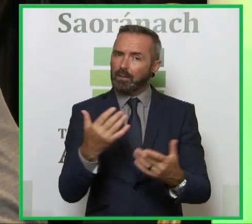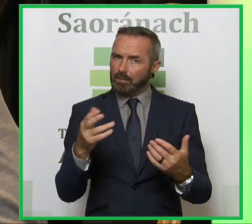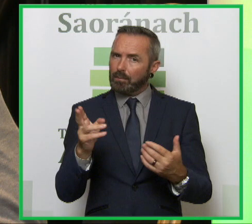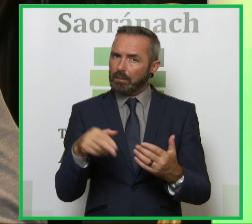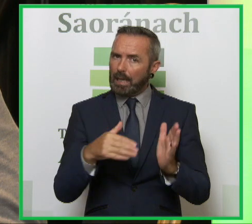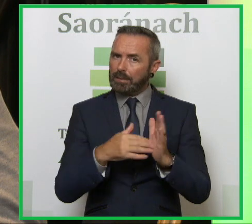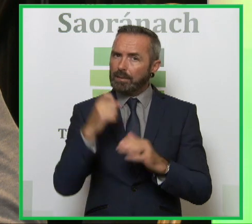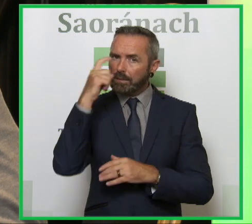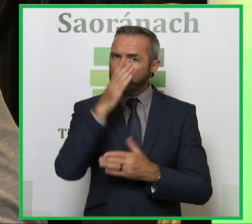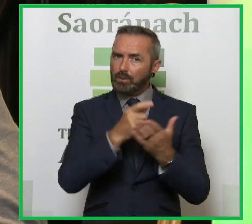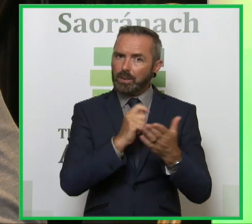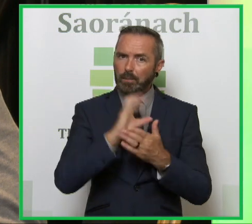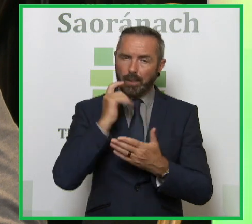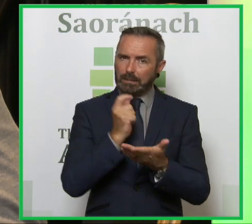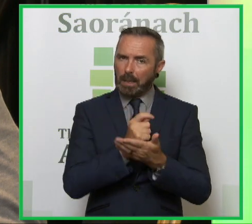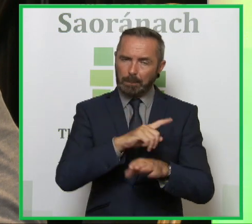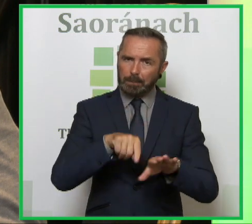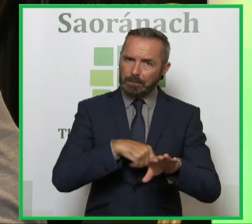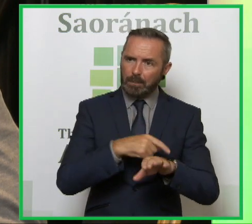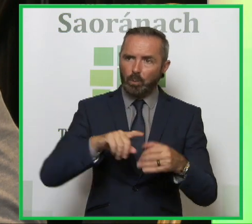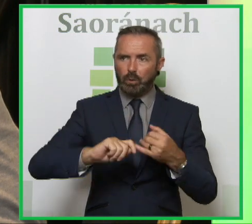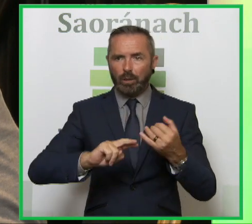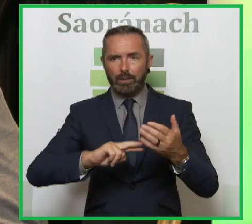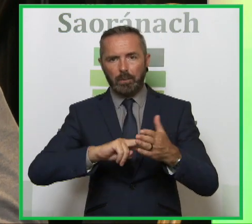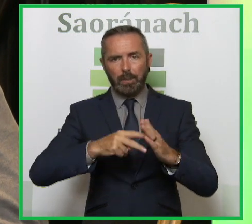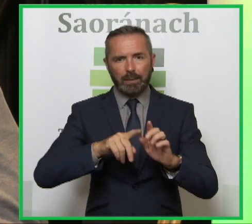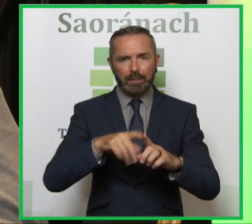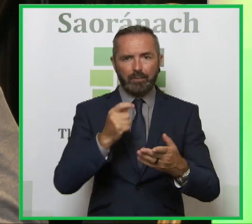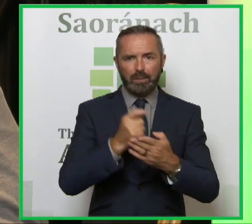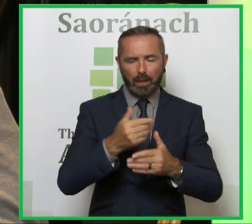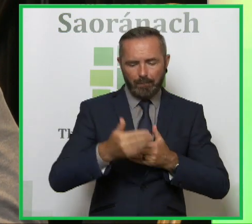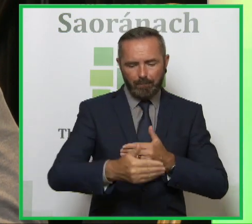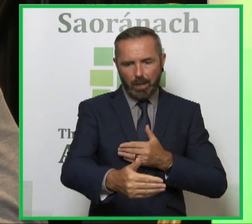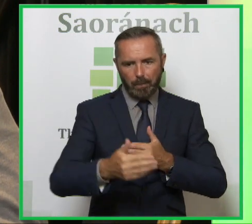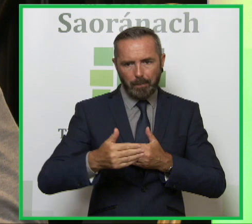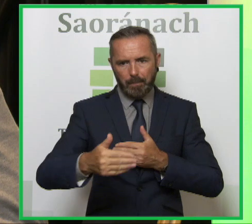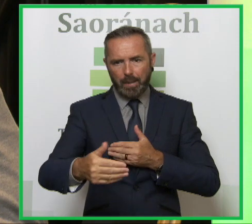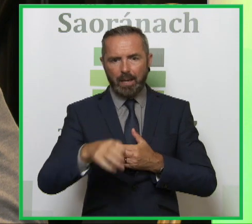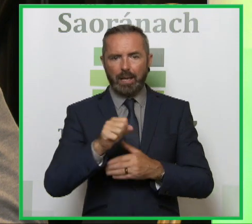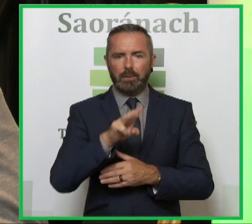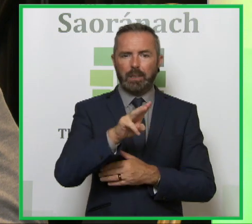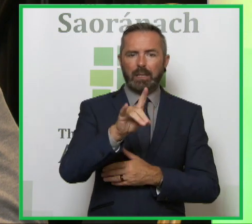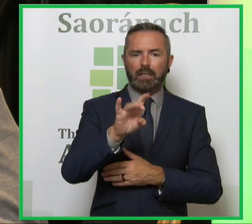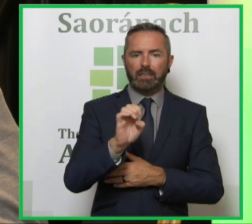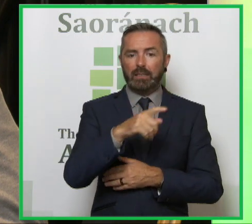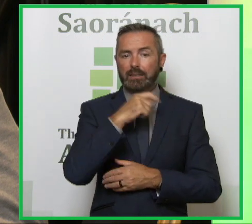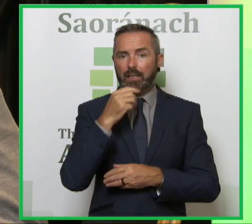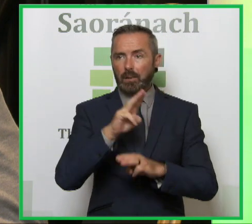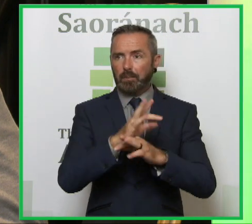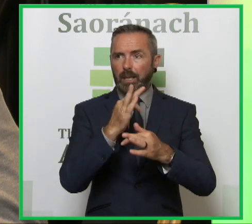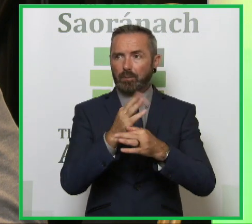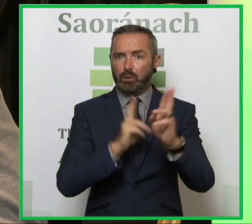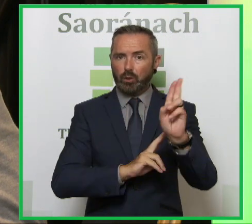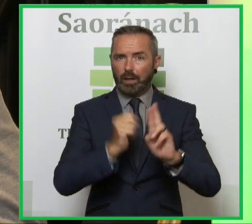because everyone is so time poor. We try to arrange different times. I think the SPHE programme states that parents should get